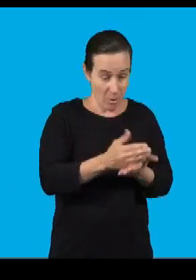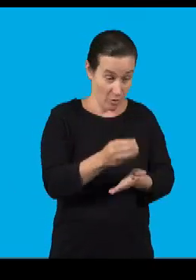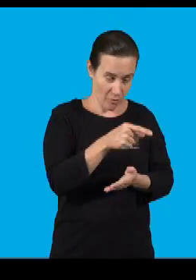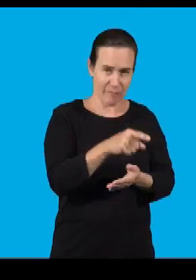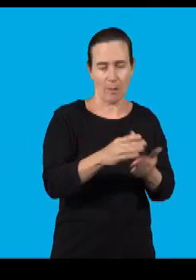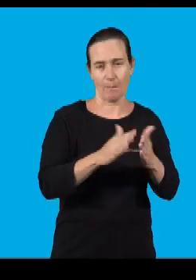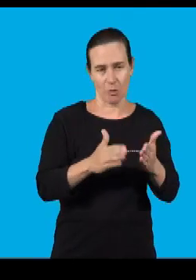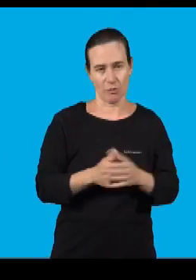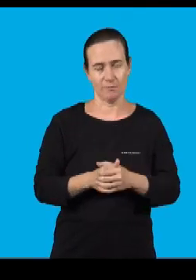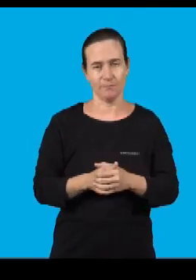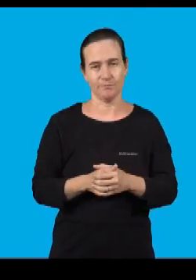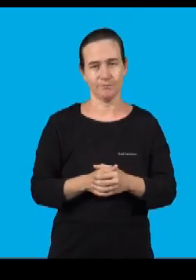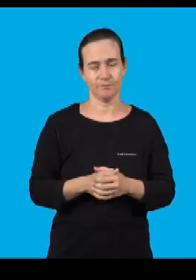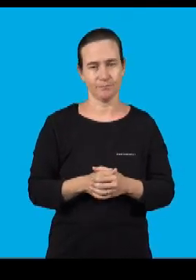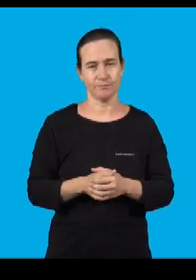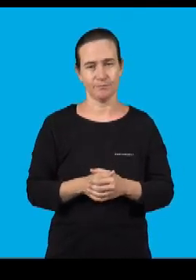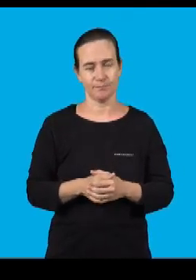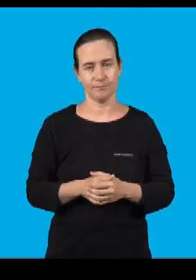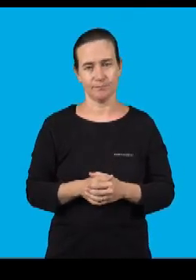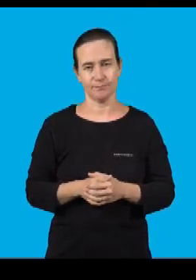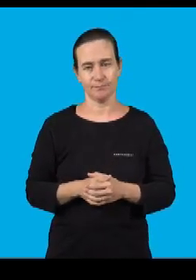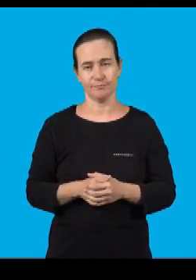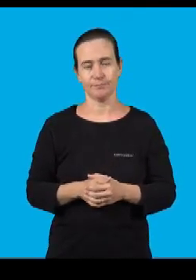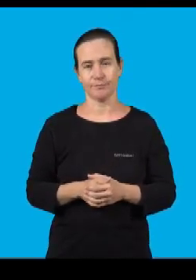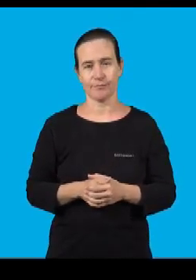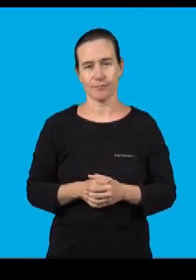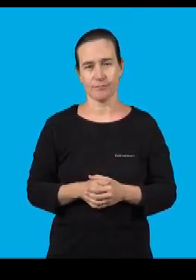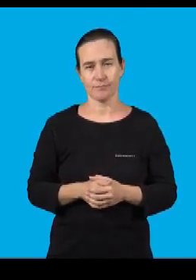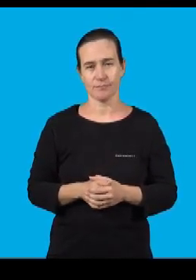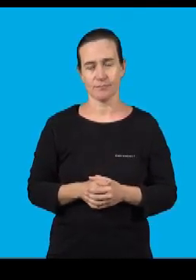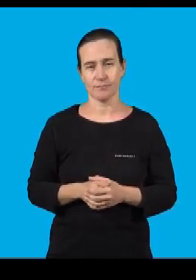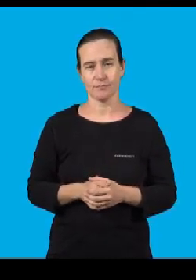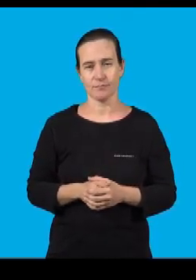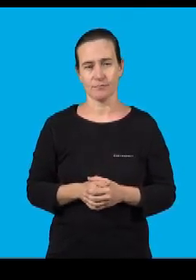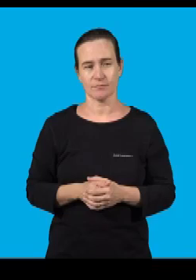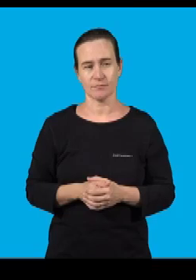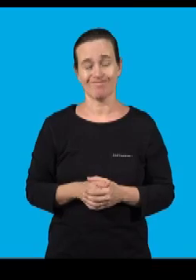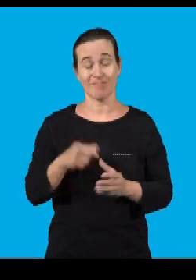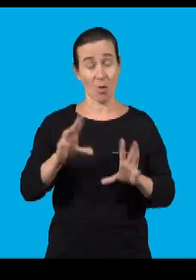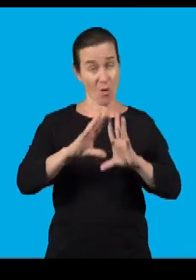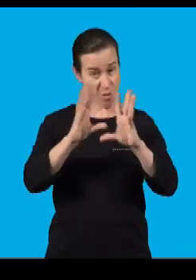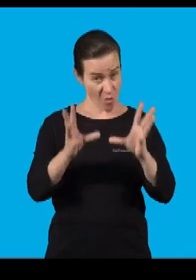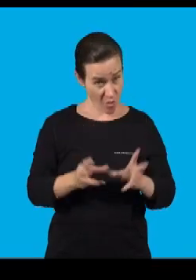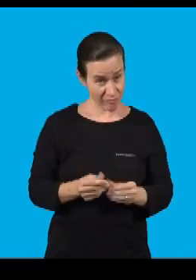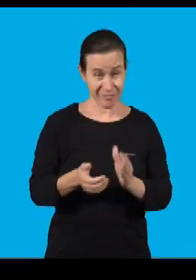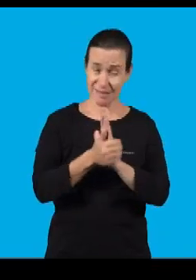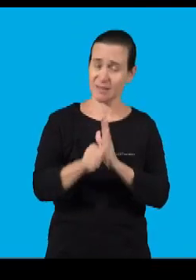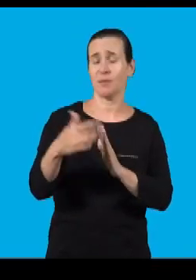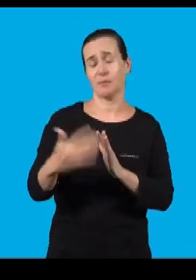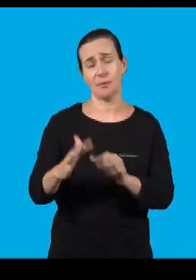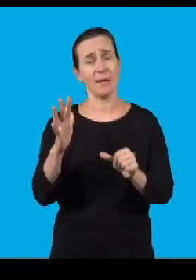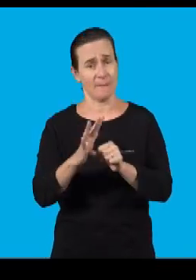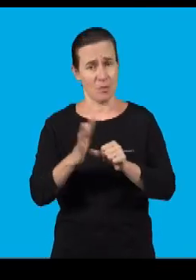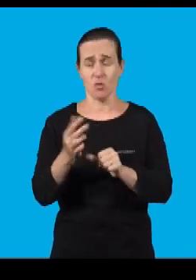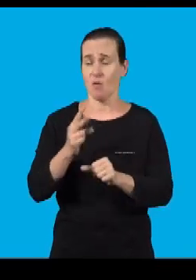your strategies and we also looked at the building blocks of literature. Okay, so all of those skills are